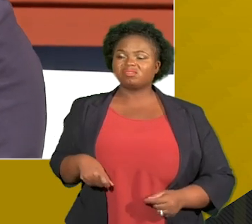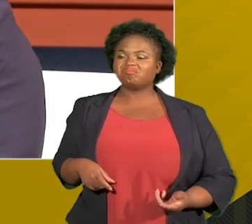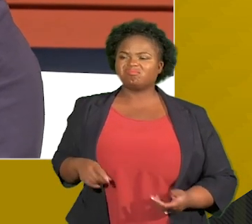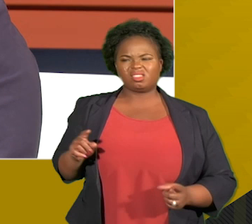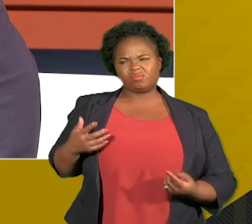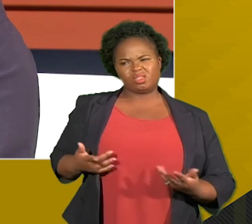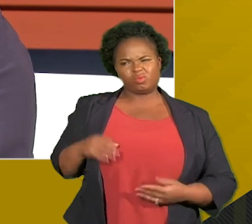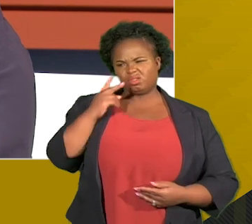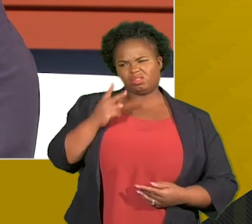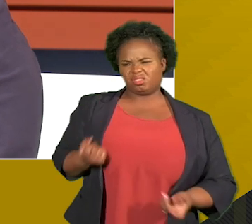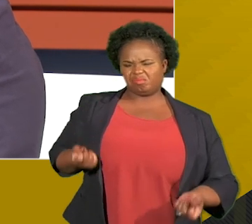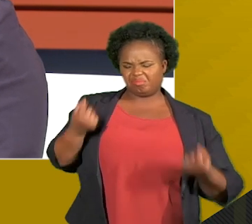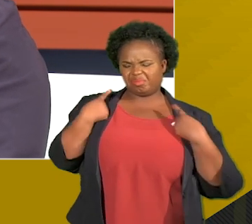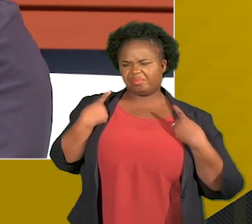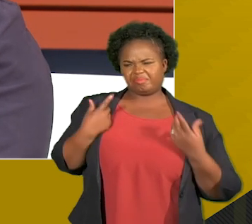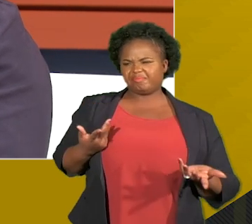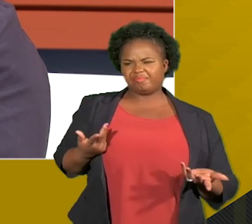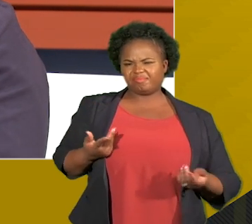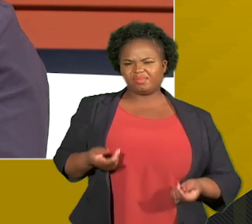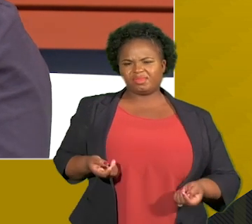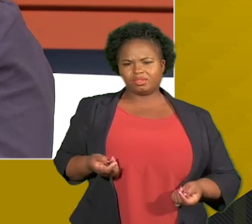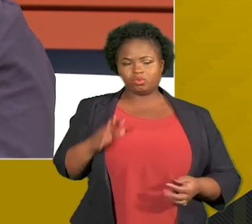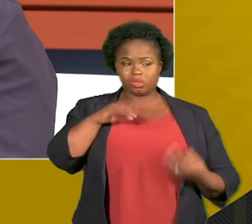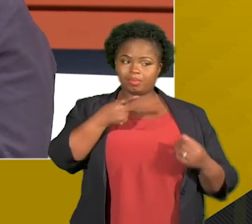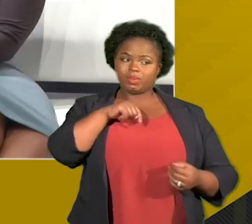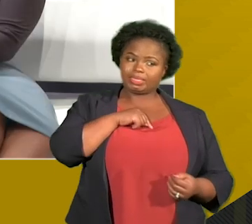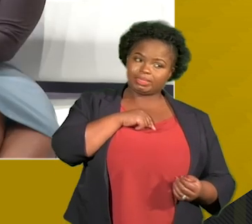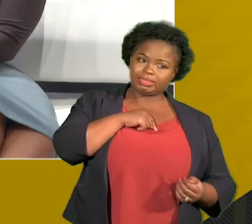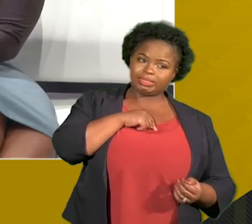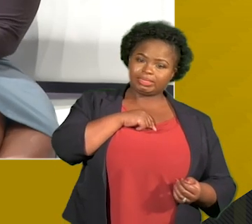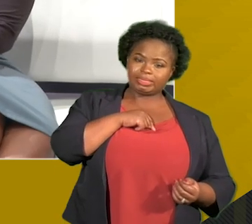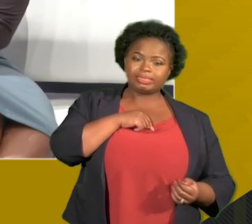not necessarily be informed about. You're talking about us now.